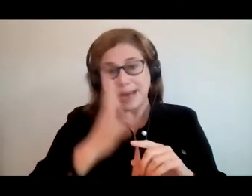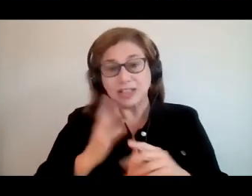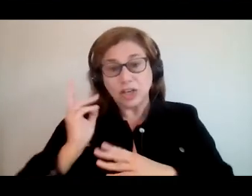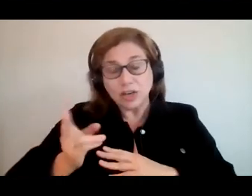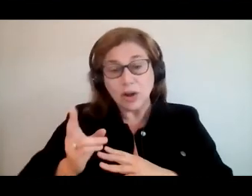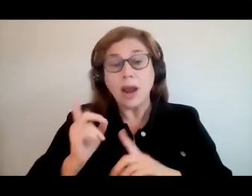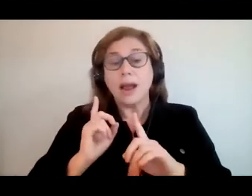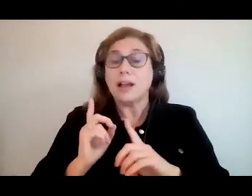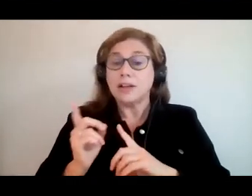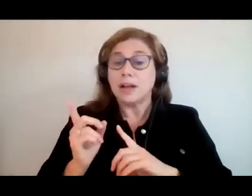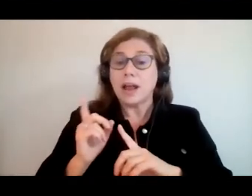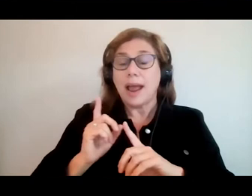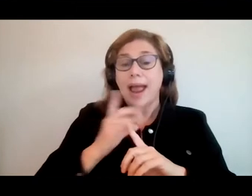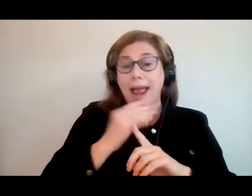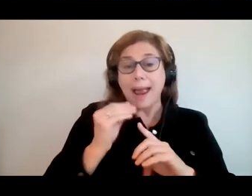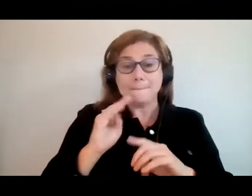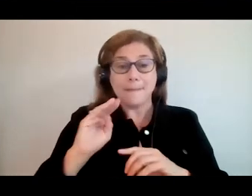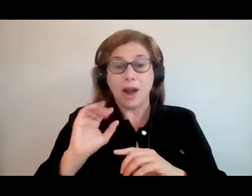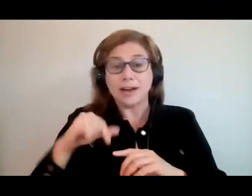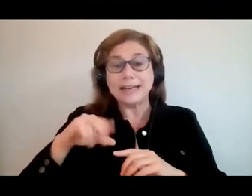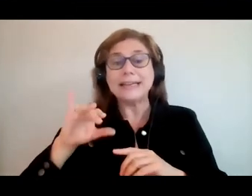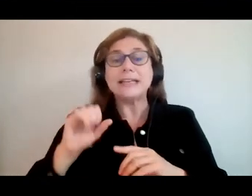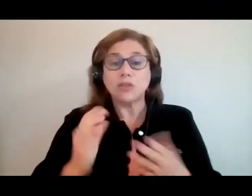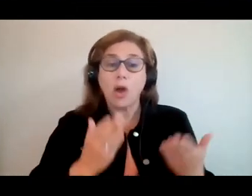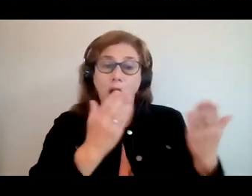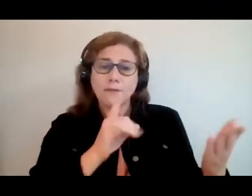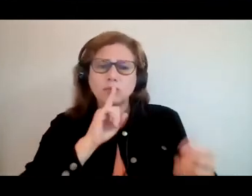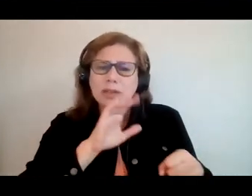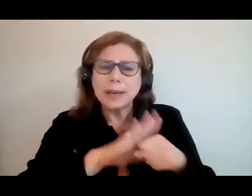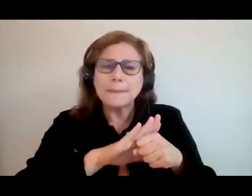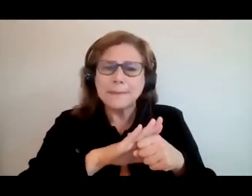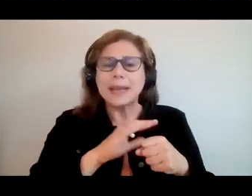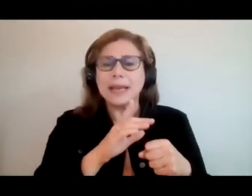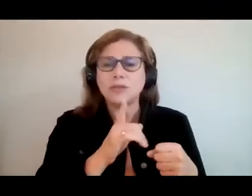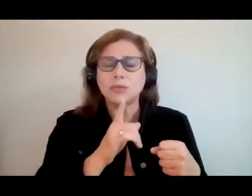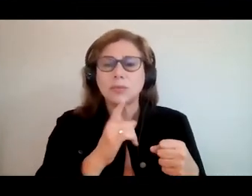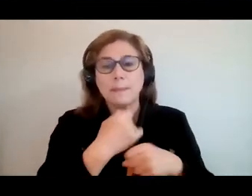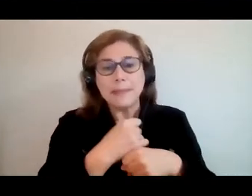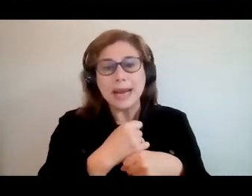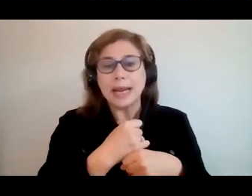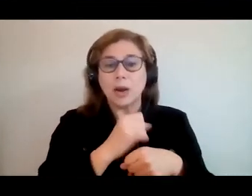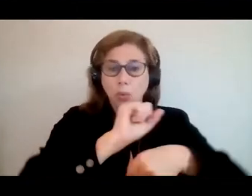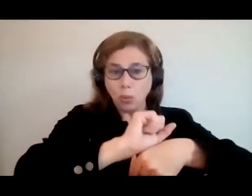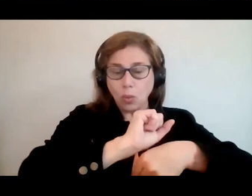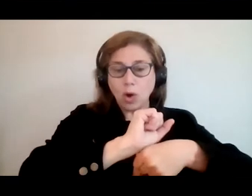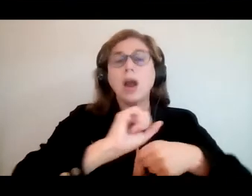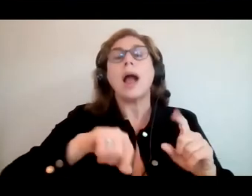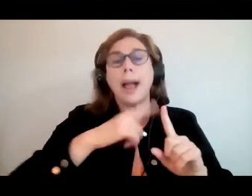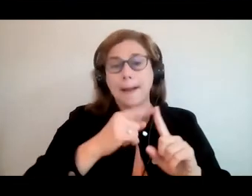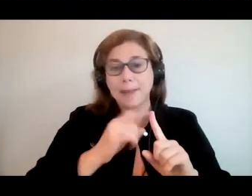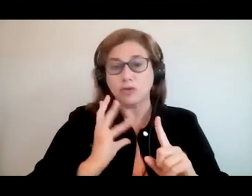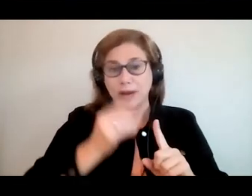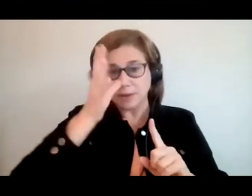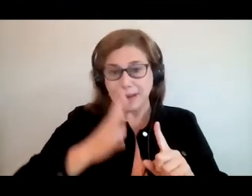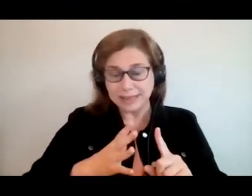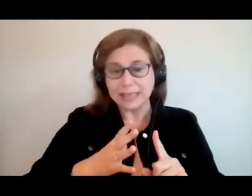up to us in that first conversation was, you know, a real commitment to making work about transmasculinity and